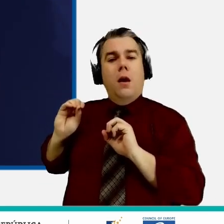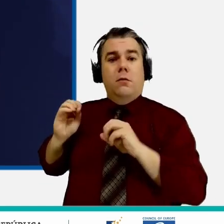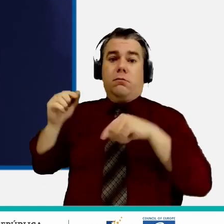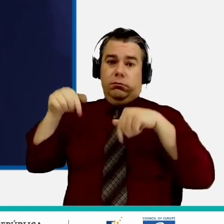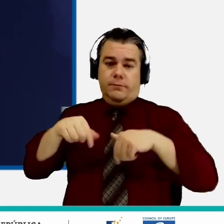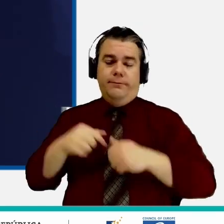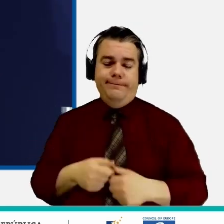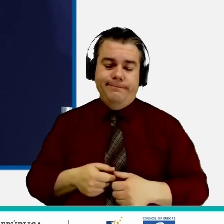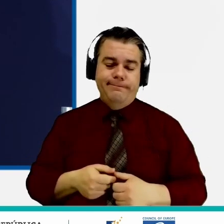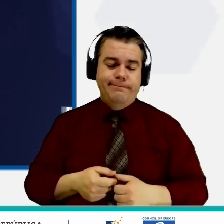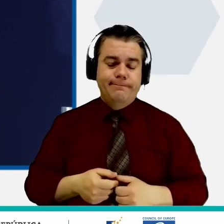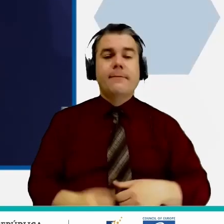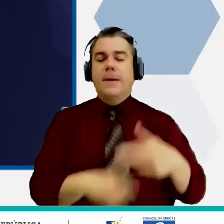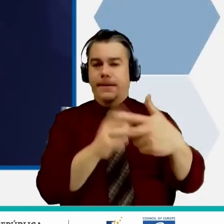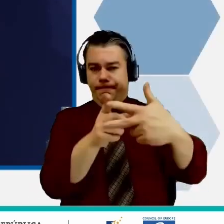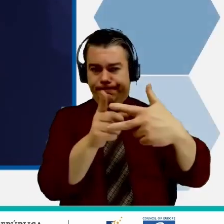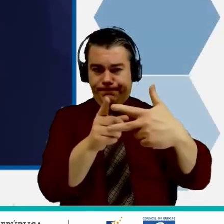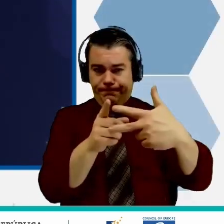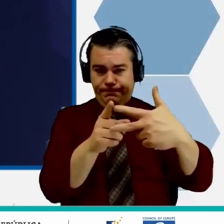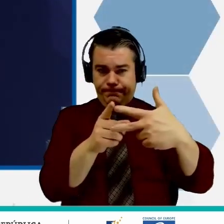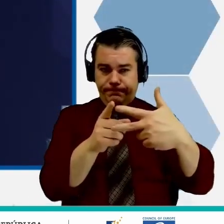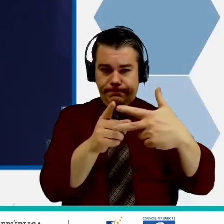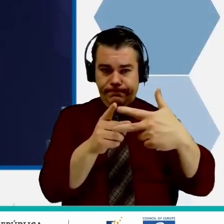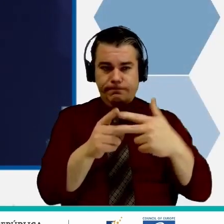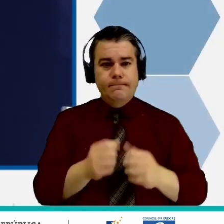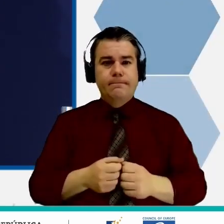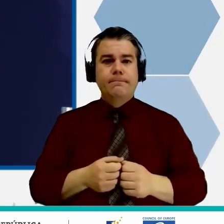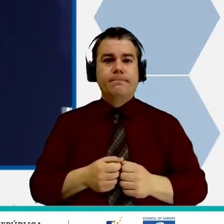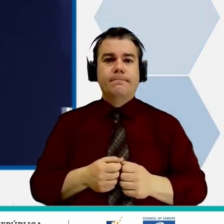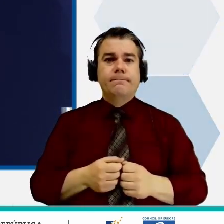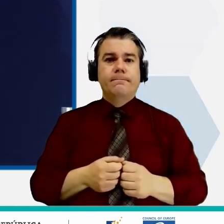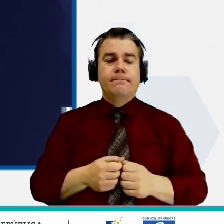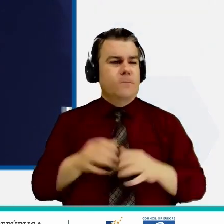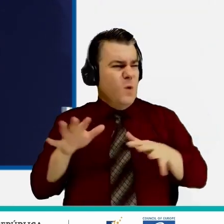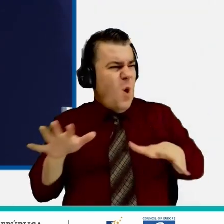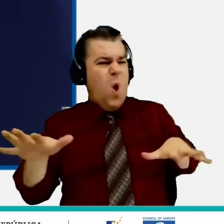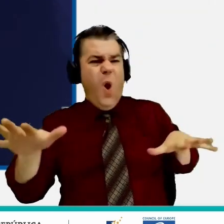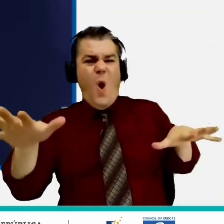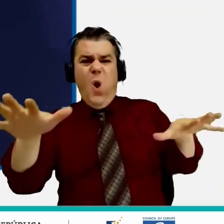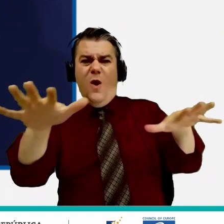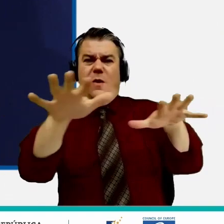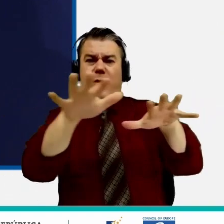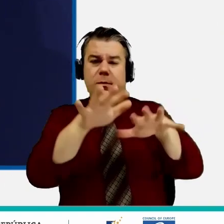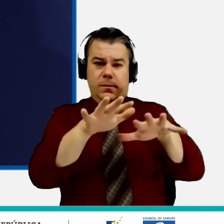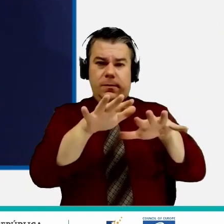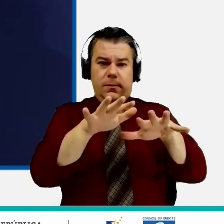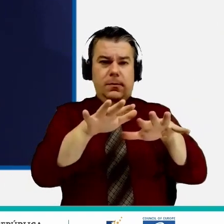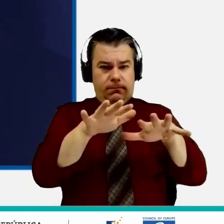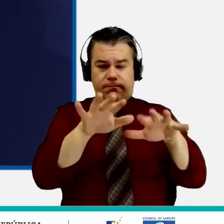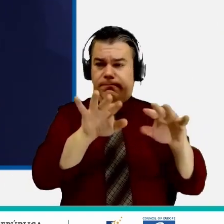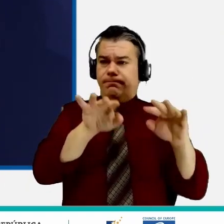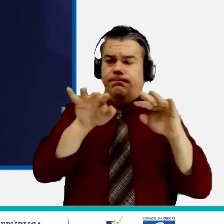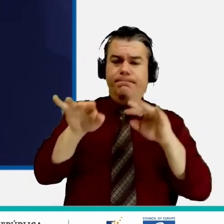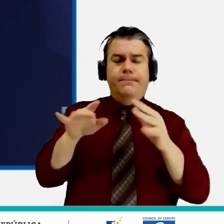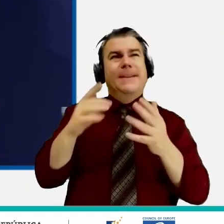is a true all-of-society approach. I was traveling so much talking